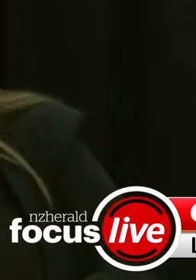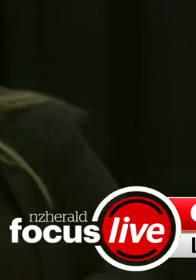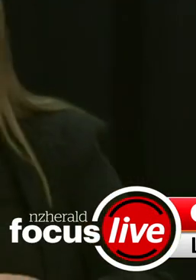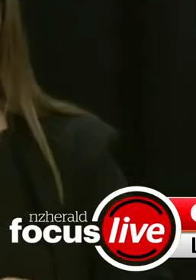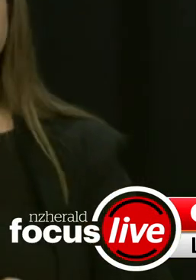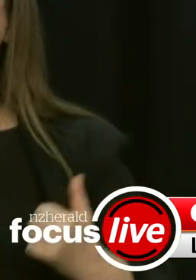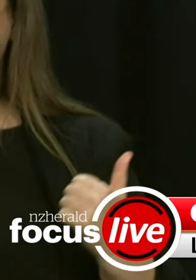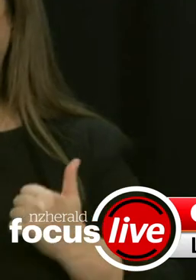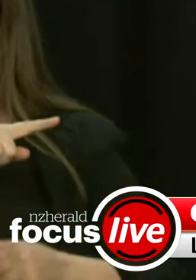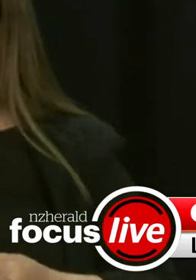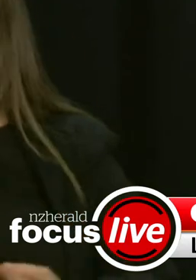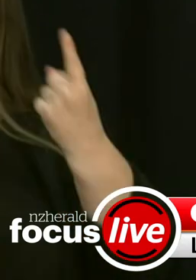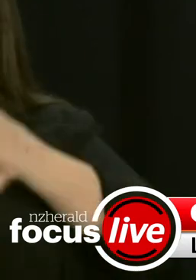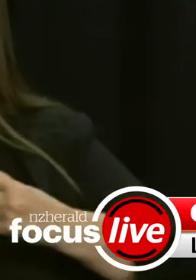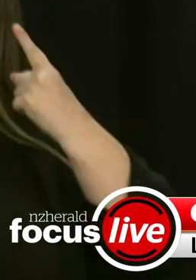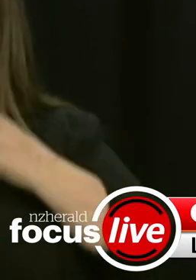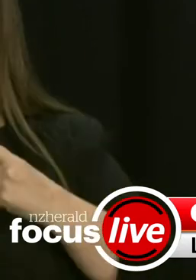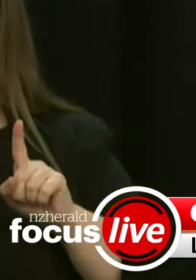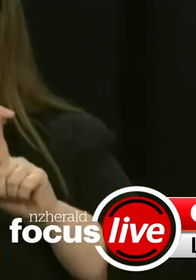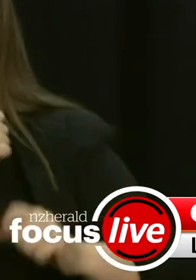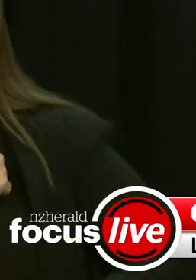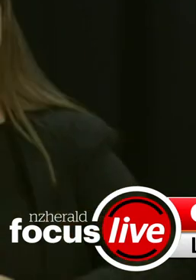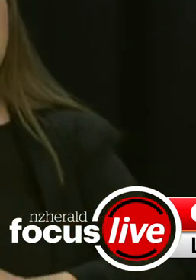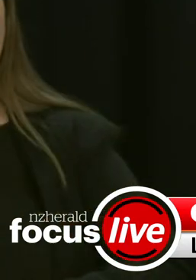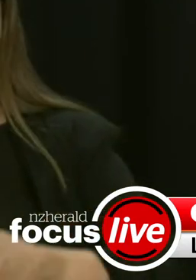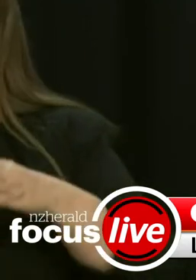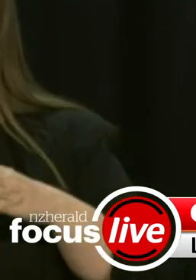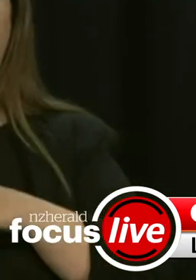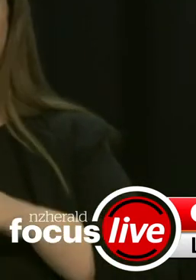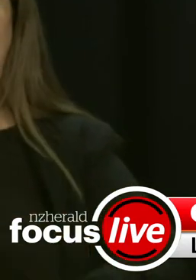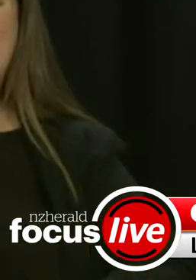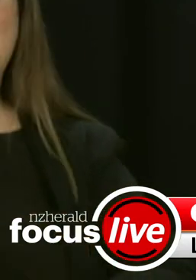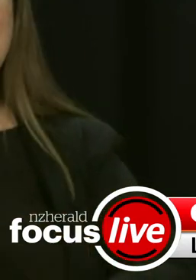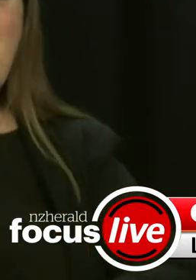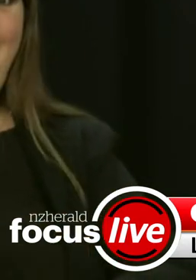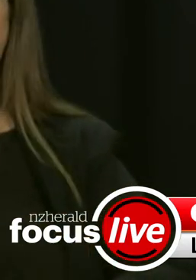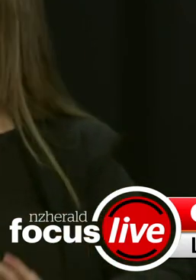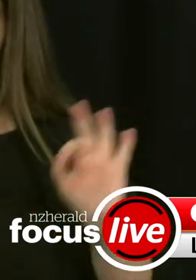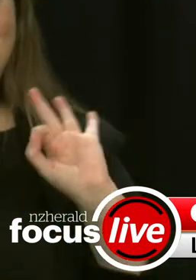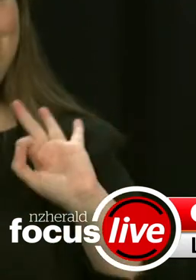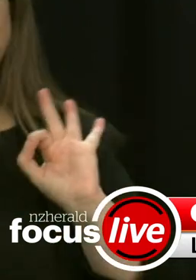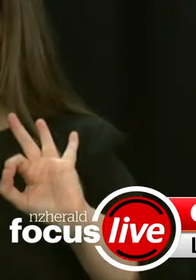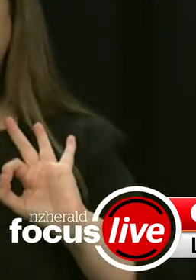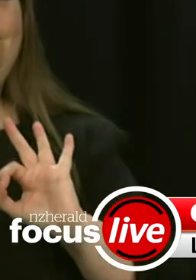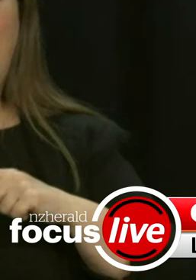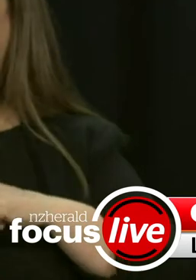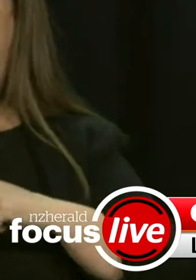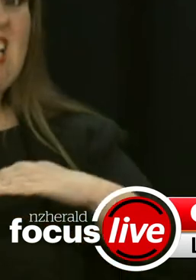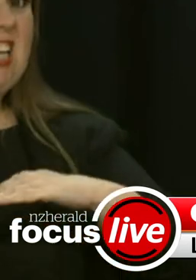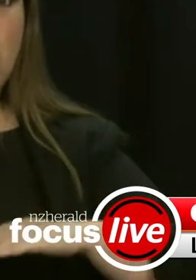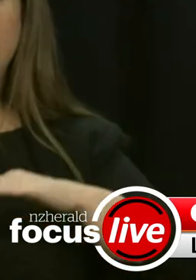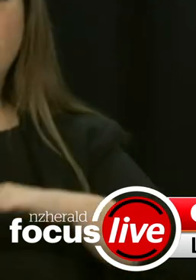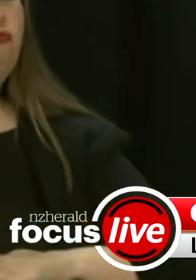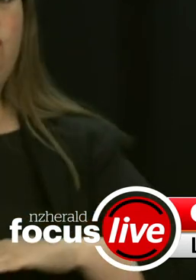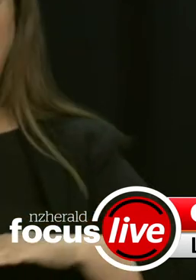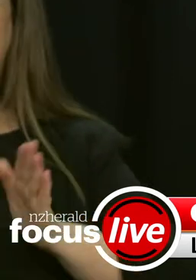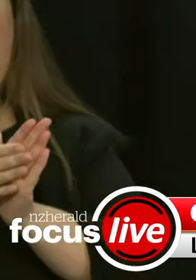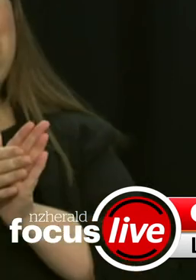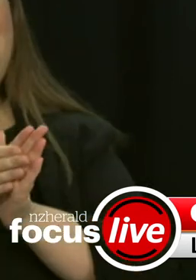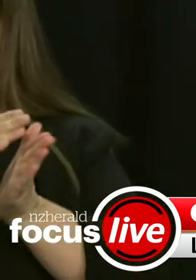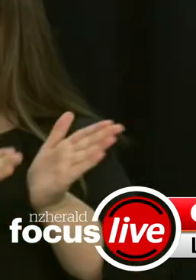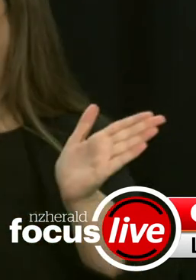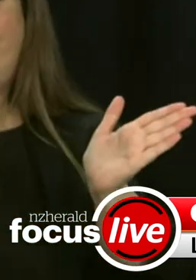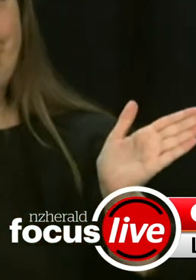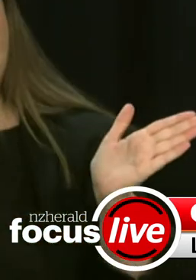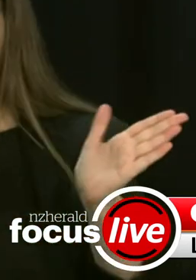Rates of pay in our Defence Force have fallen behind rates payable for comparable roles outside the military. Enlisted personnel